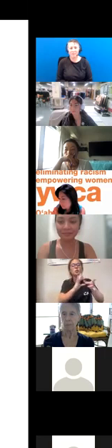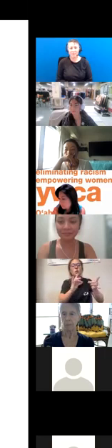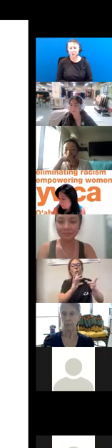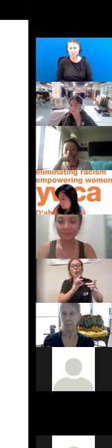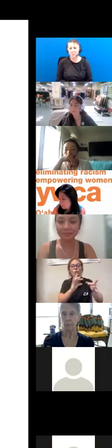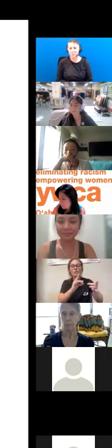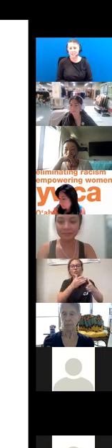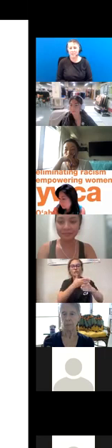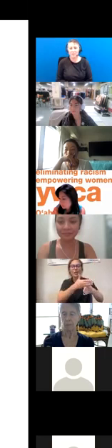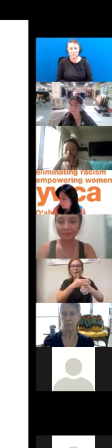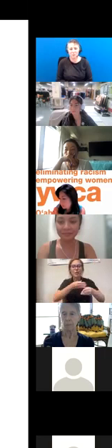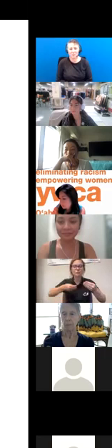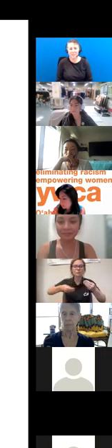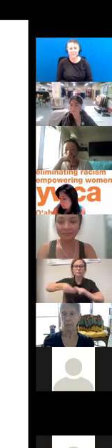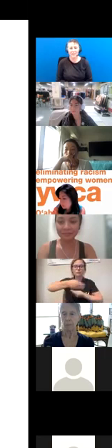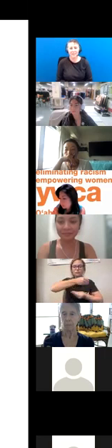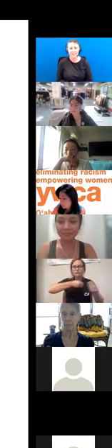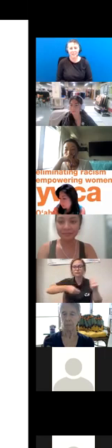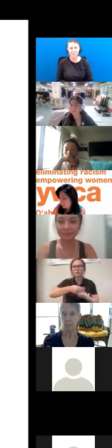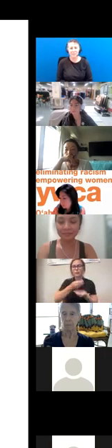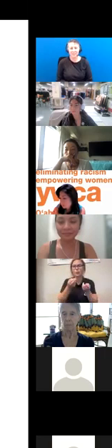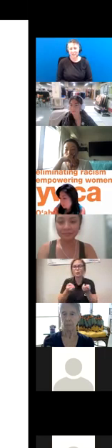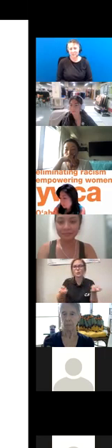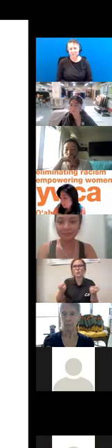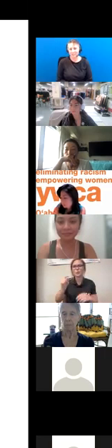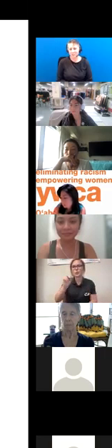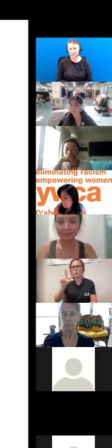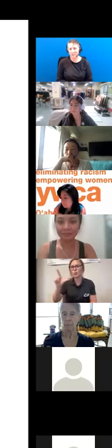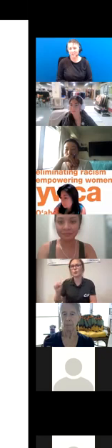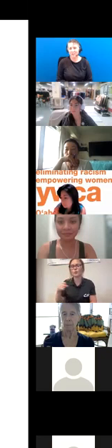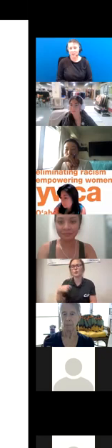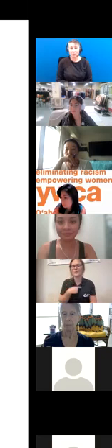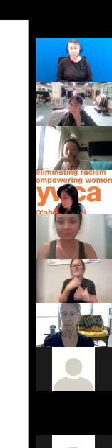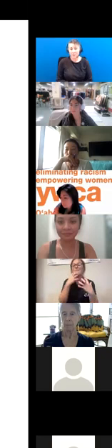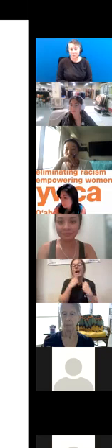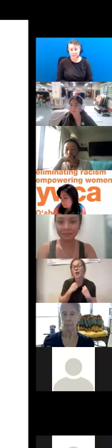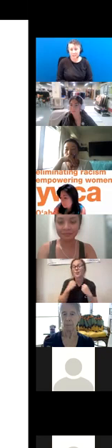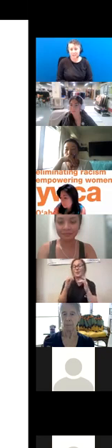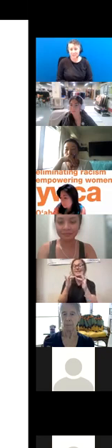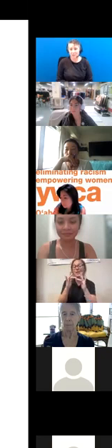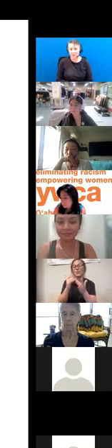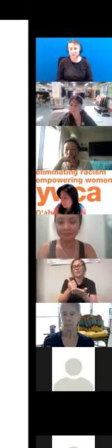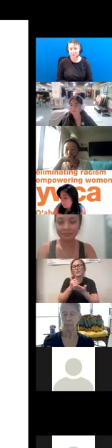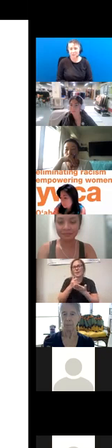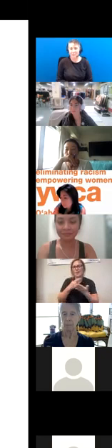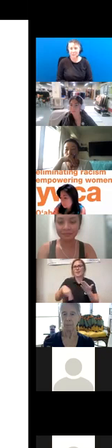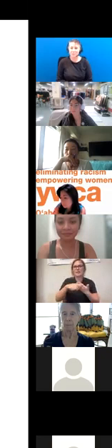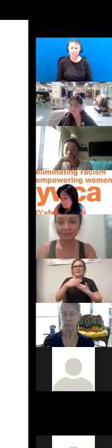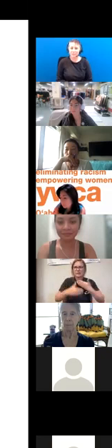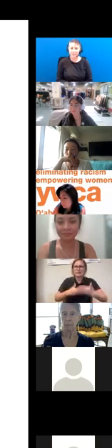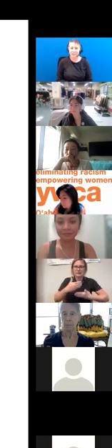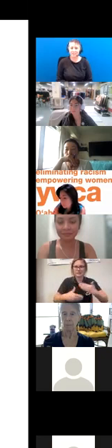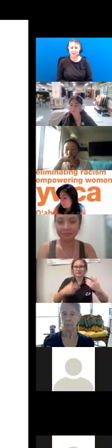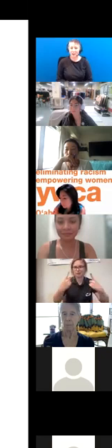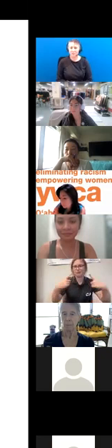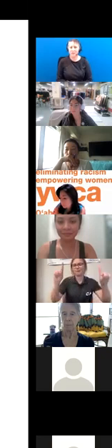struggles, their accomplishments, their stories. They can share that with each other, resources as well. So they